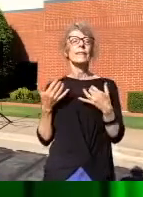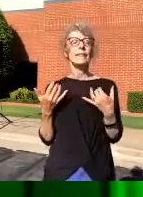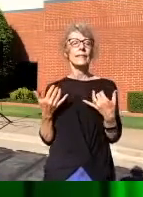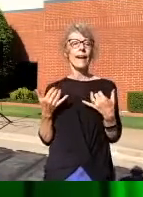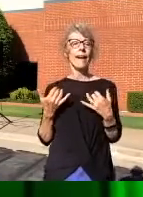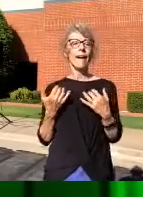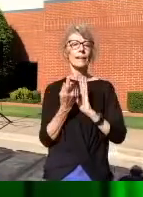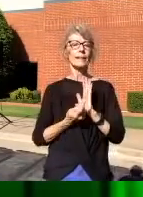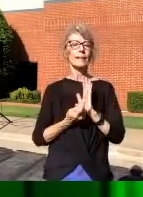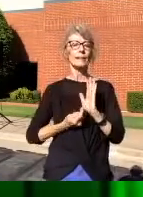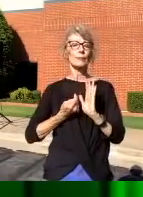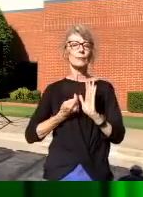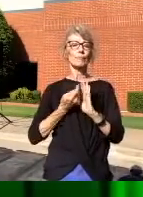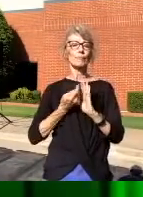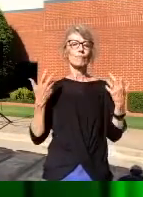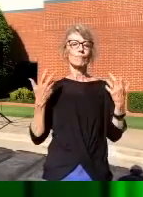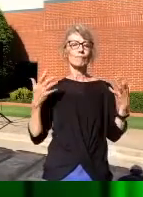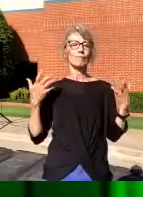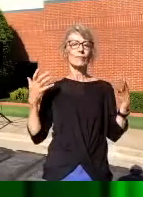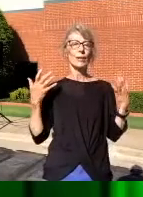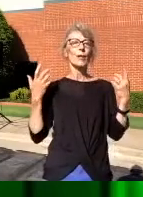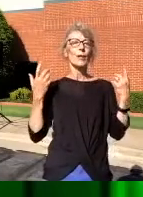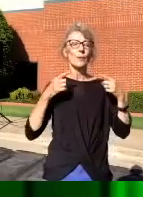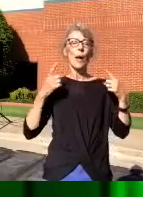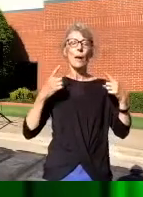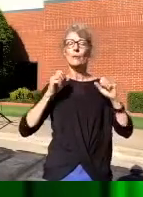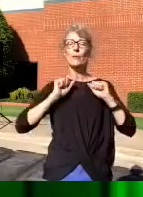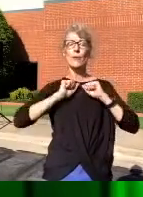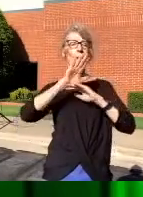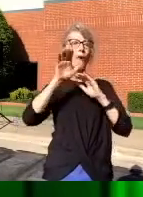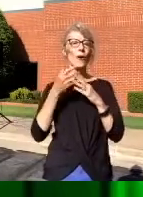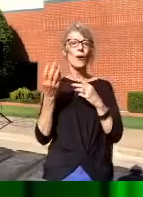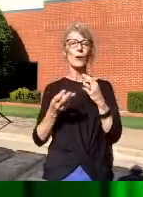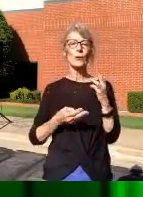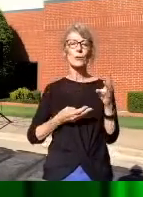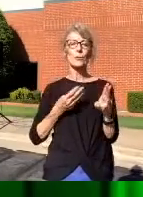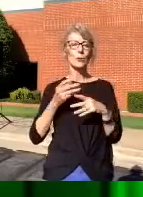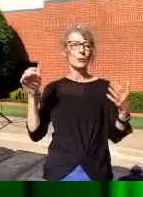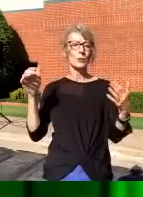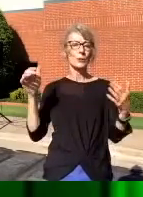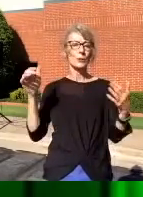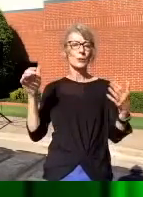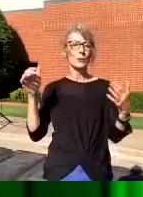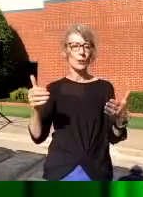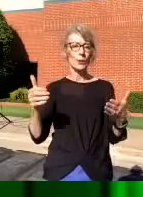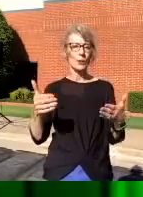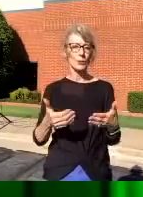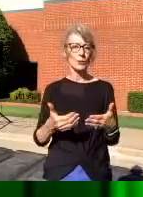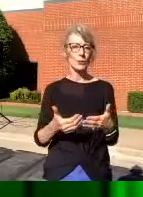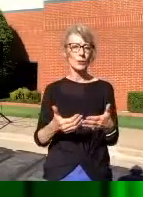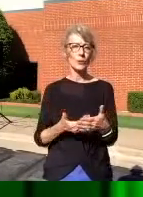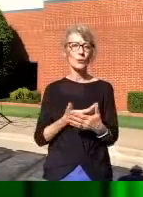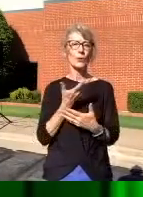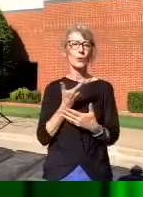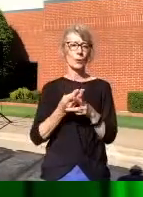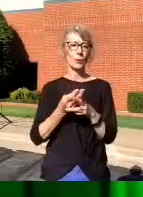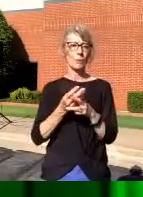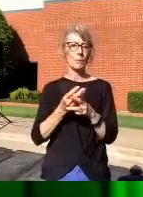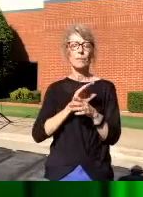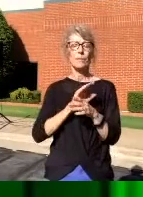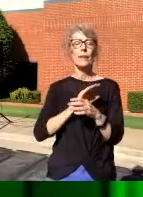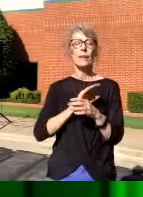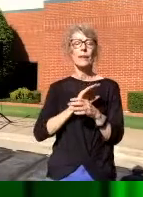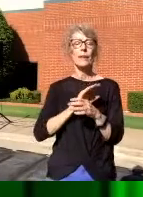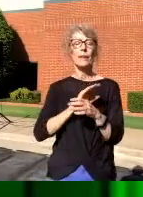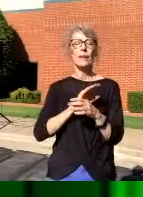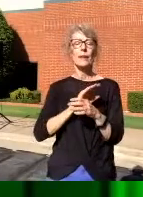the entire world. And so the whole new creation will be absolutely full of